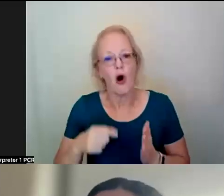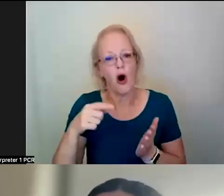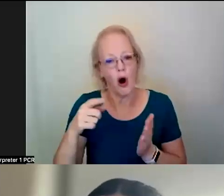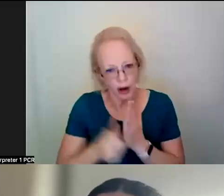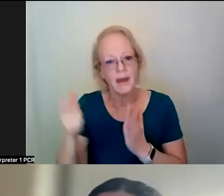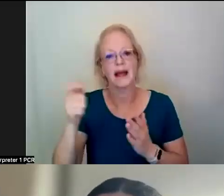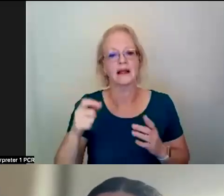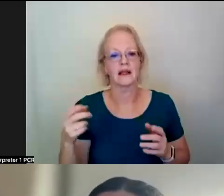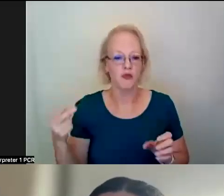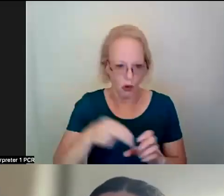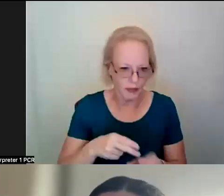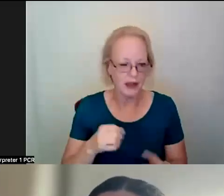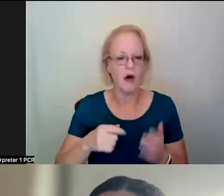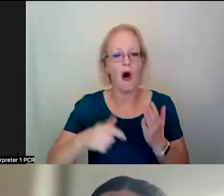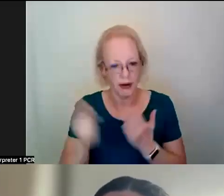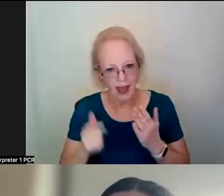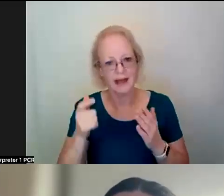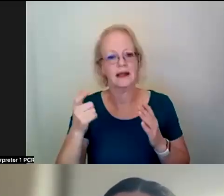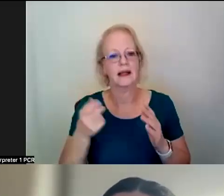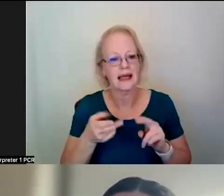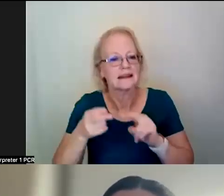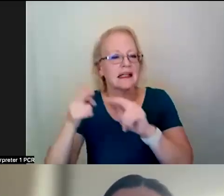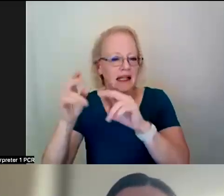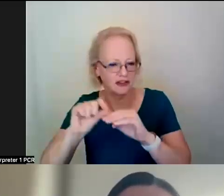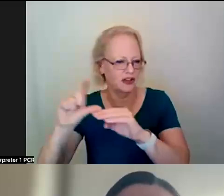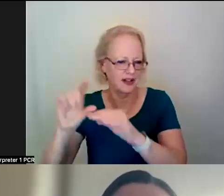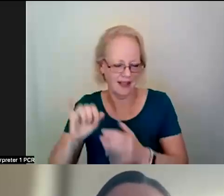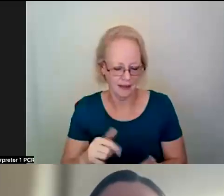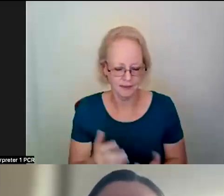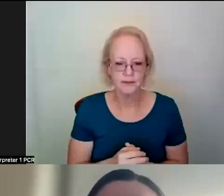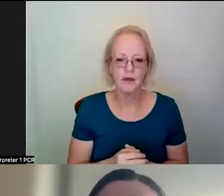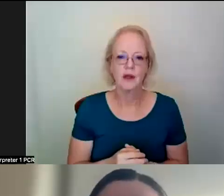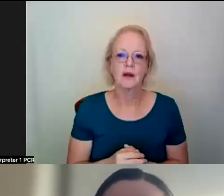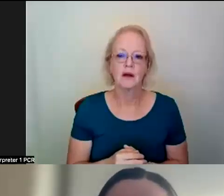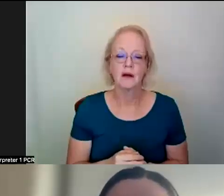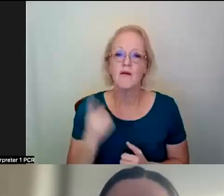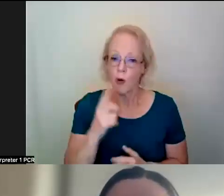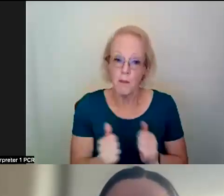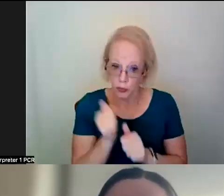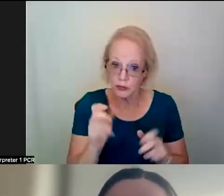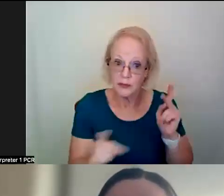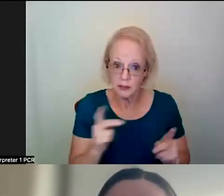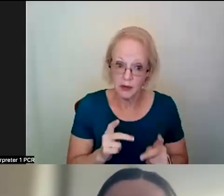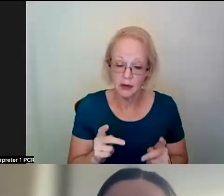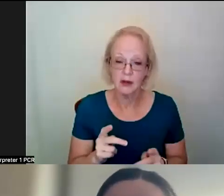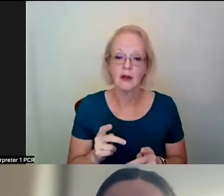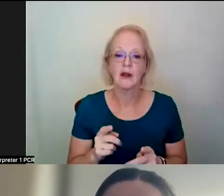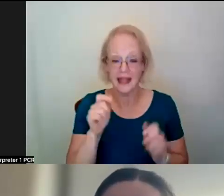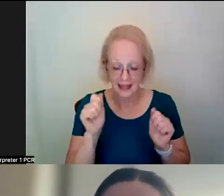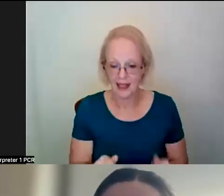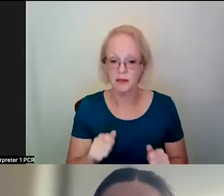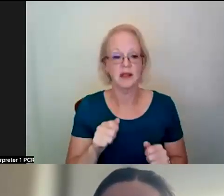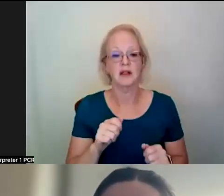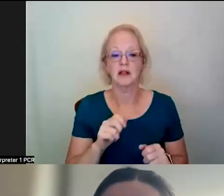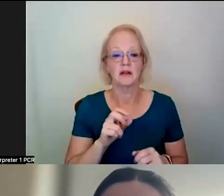So for probably the vast majority of people, they could be in the phased withdrawal plan for the rest of